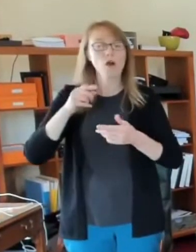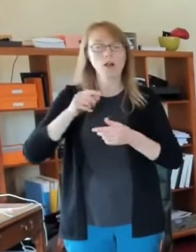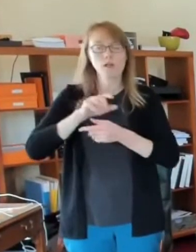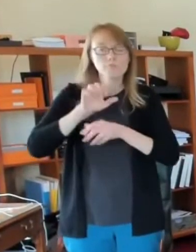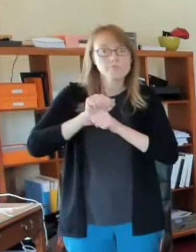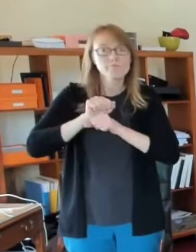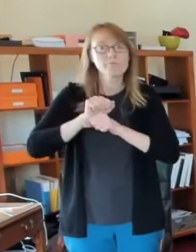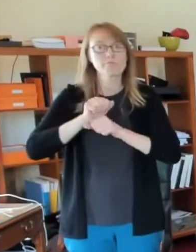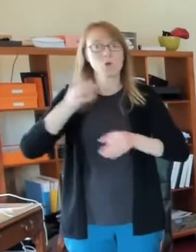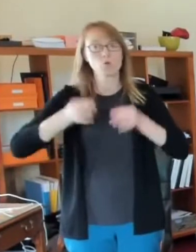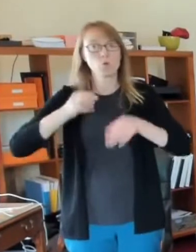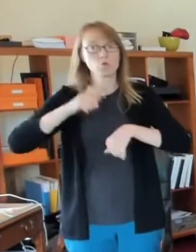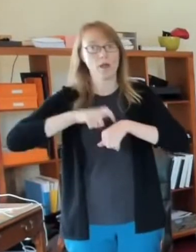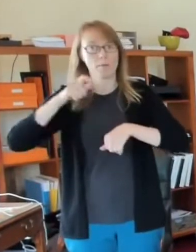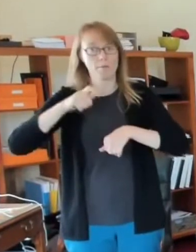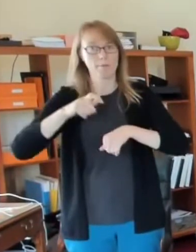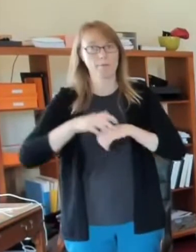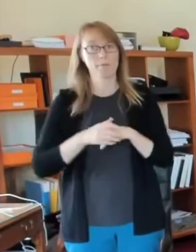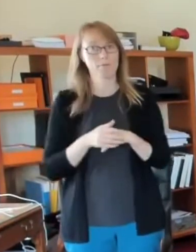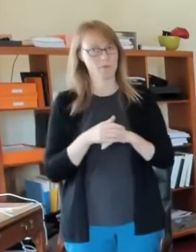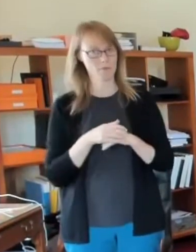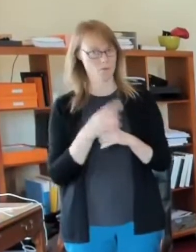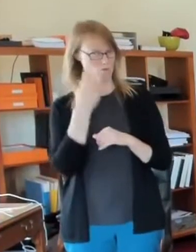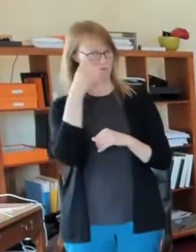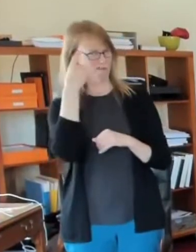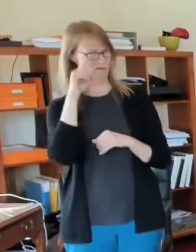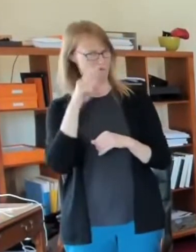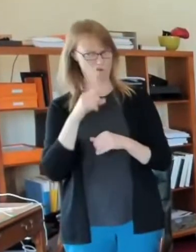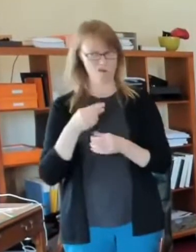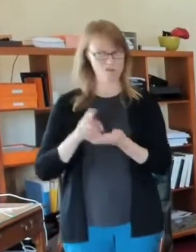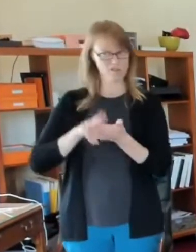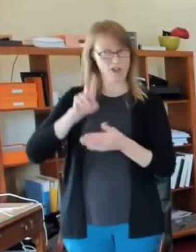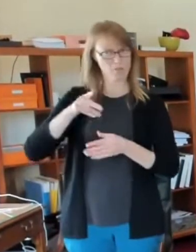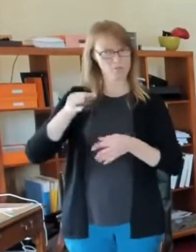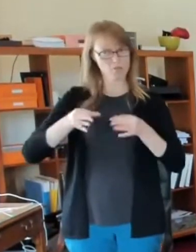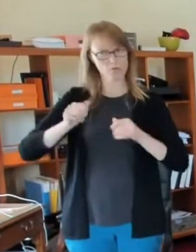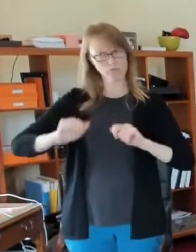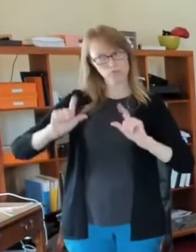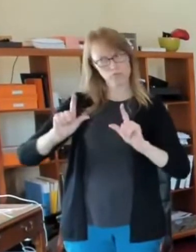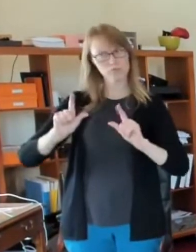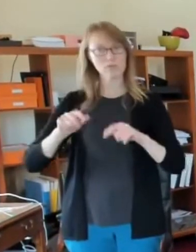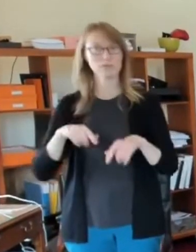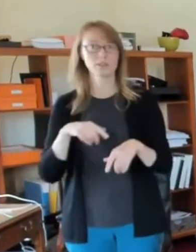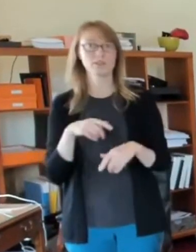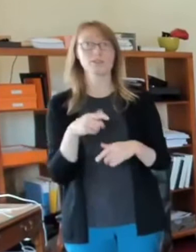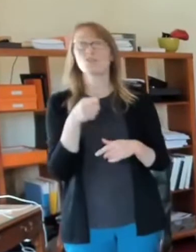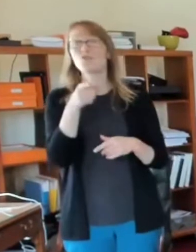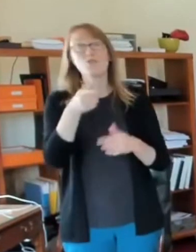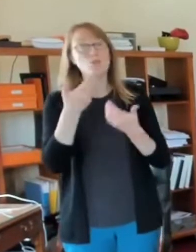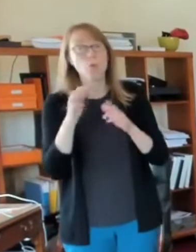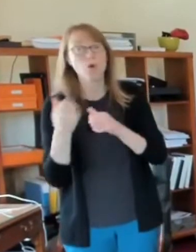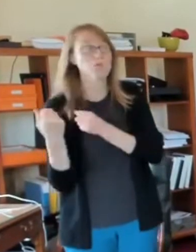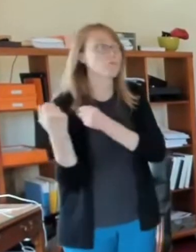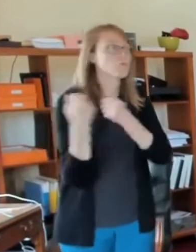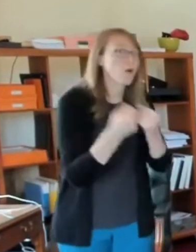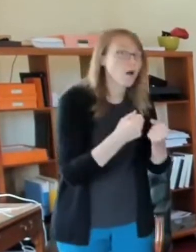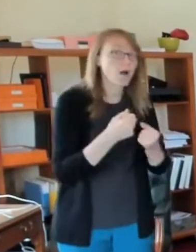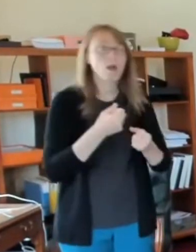to do that? One, you don't want to have to come to 1520 Market because you're busy or because you're at